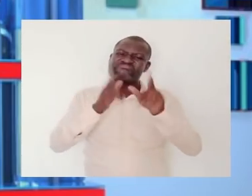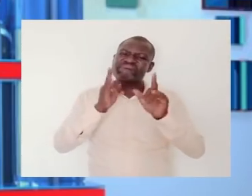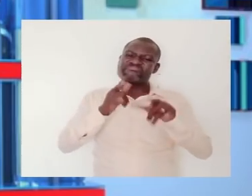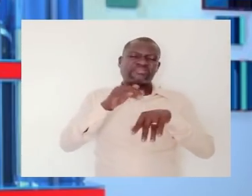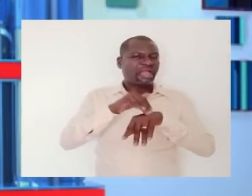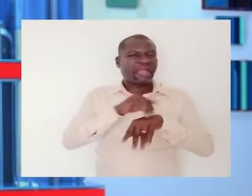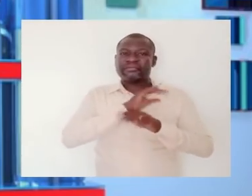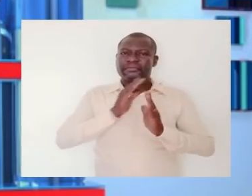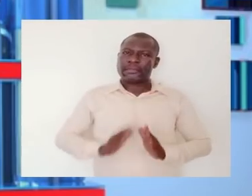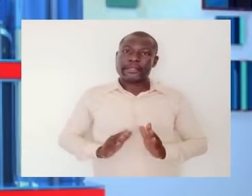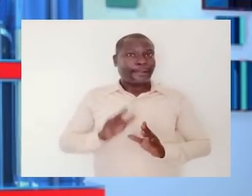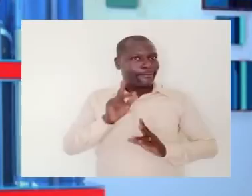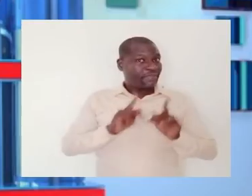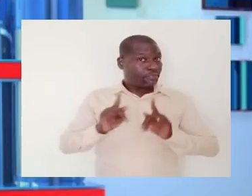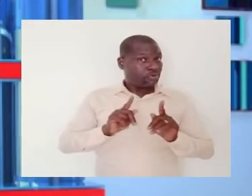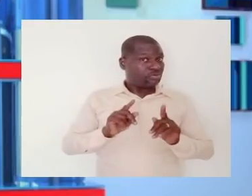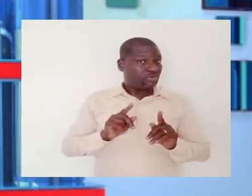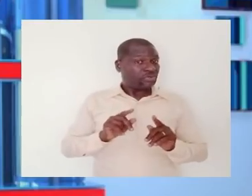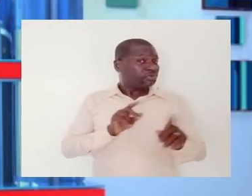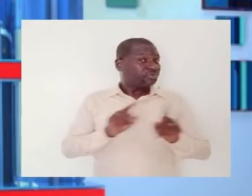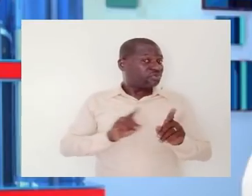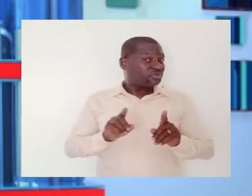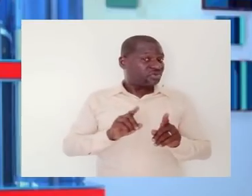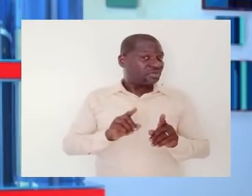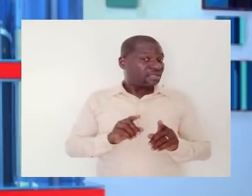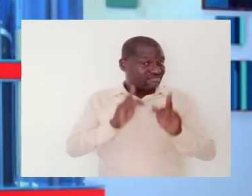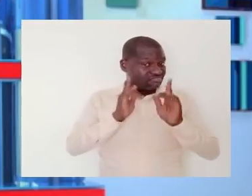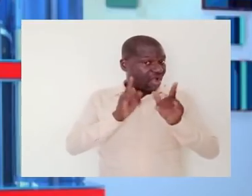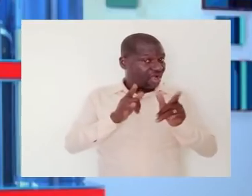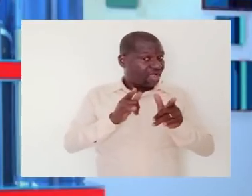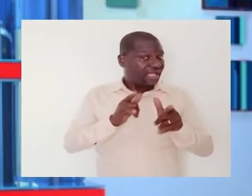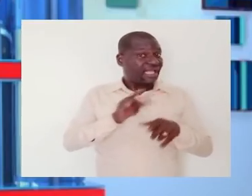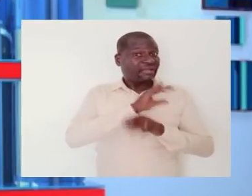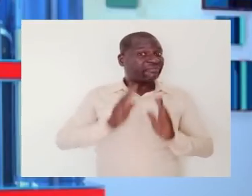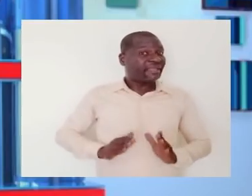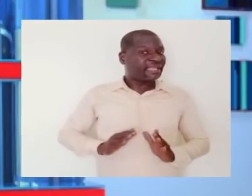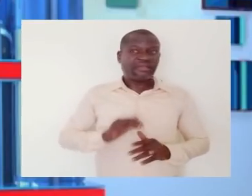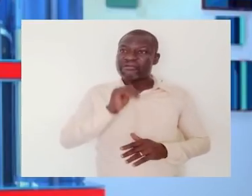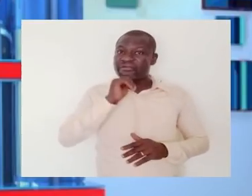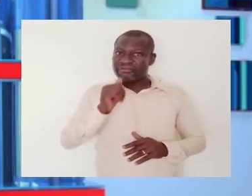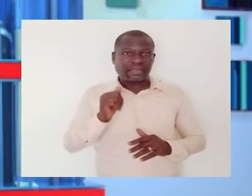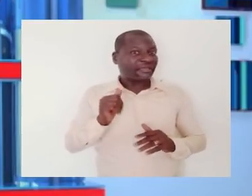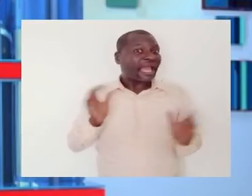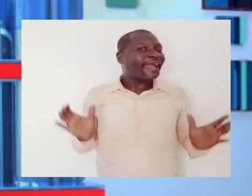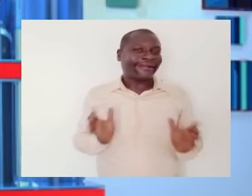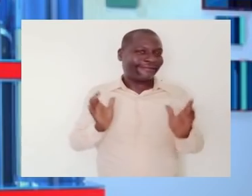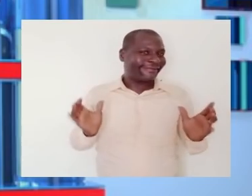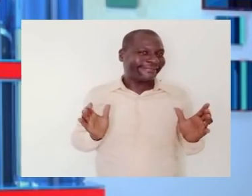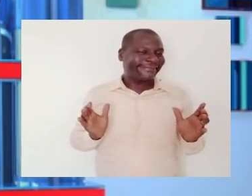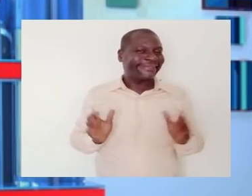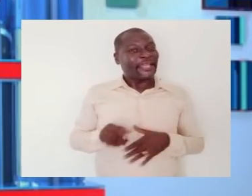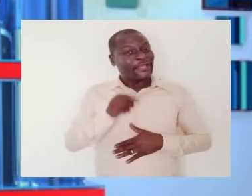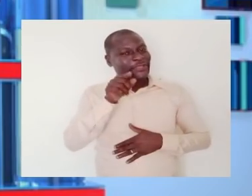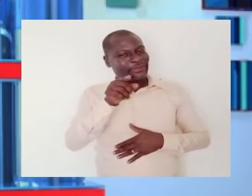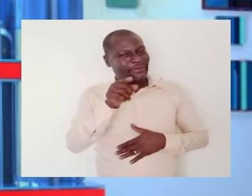fell. No more, yes, I may catch the woman, sir, and near man a mamu dicristo sum who fell no, and no yakristo sum woe. Sandy a man